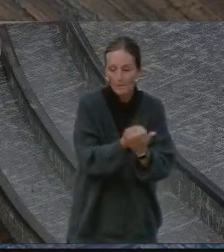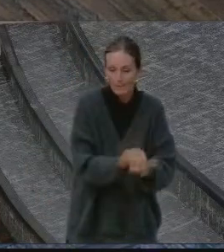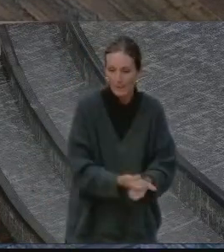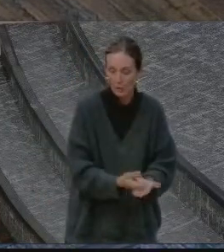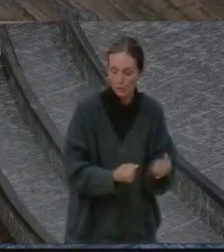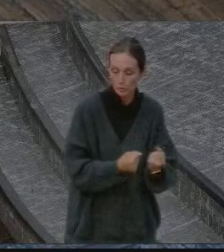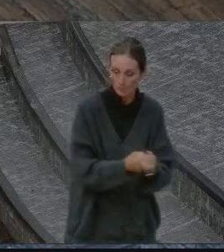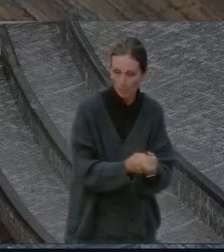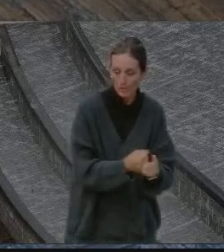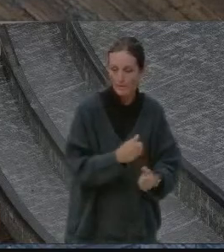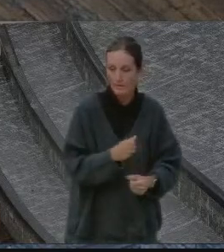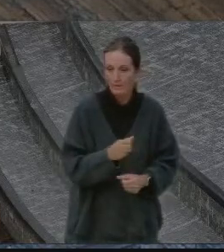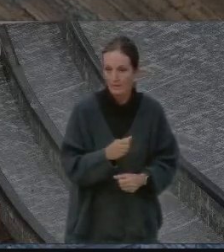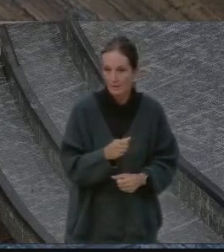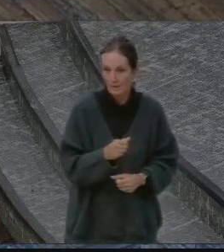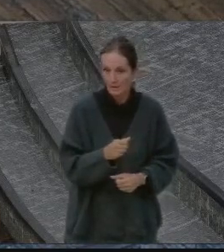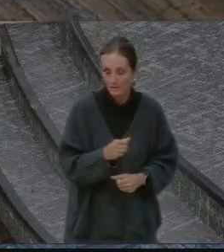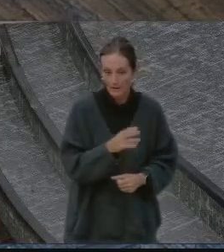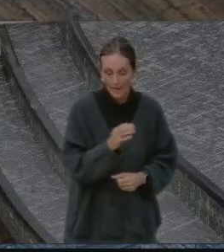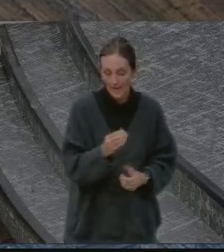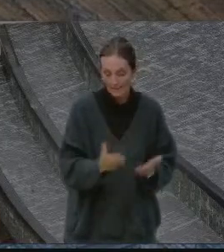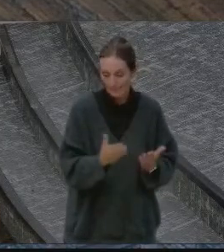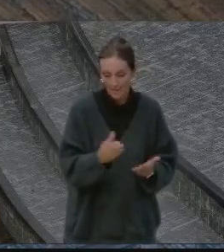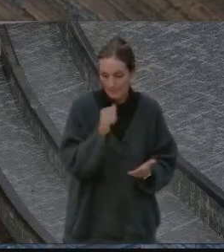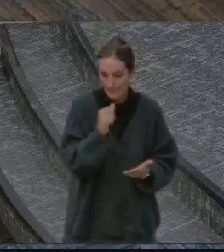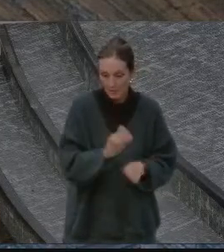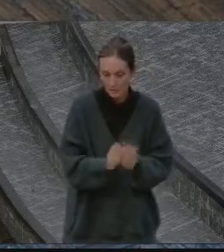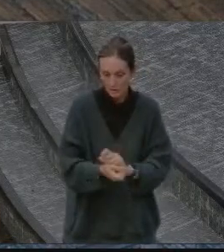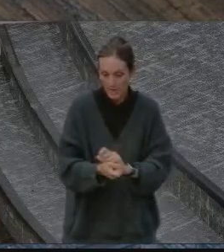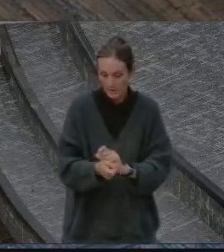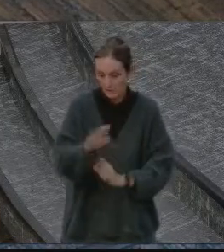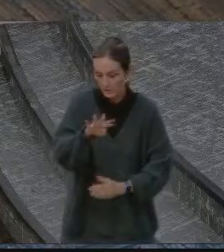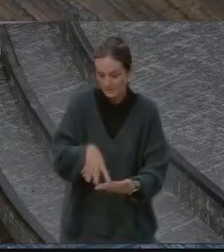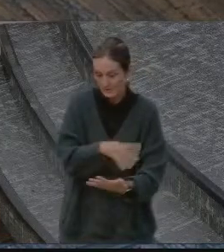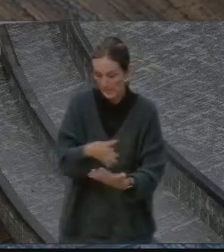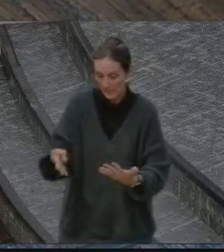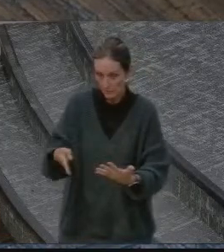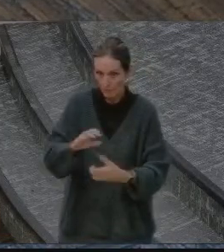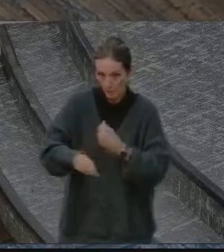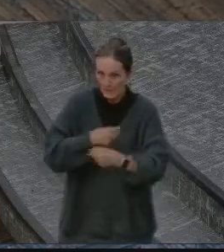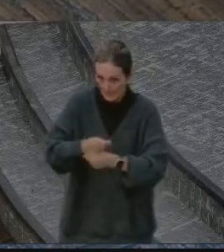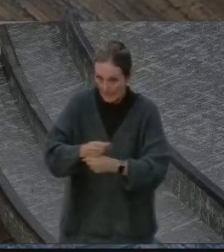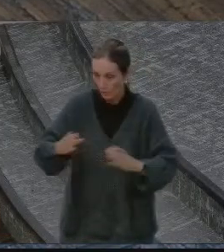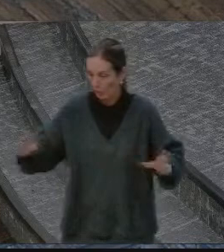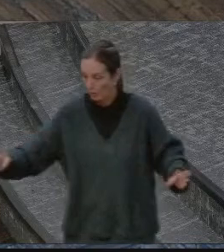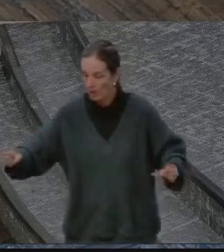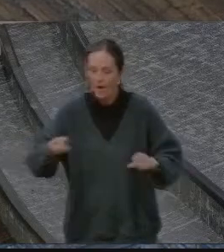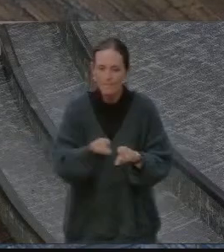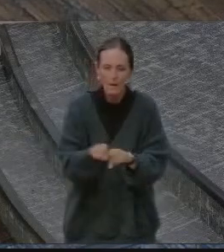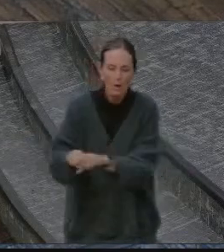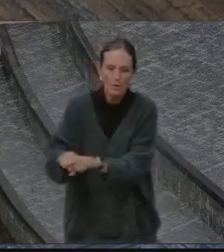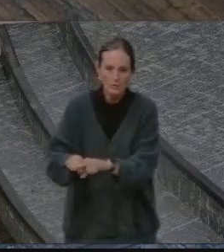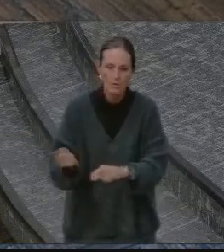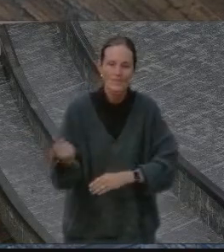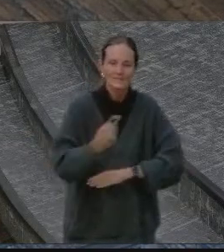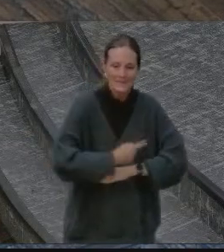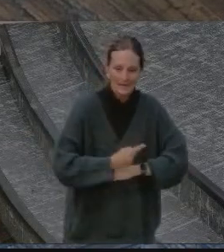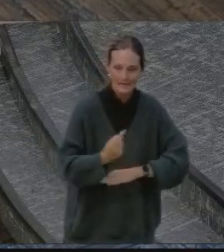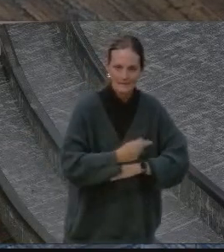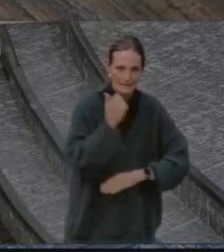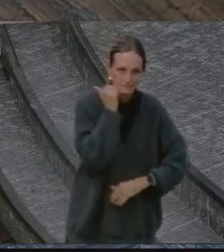or not we need to not only change the overall schedule, but contemplate the daily schedule as well.